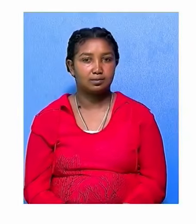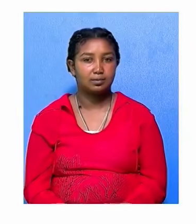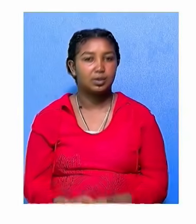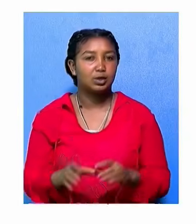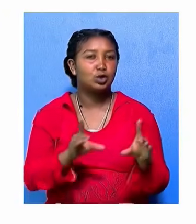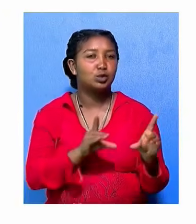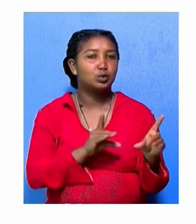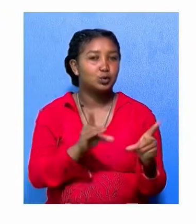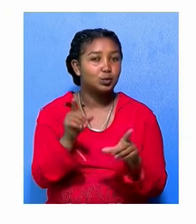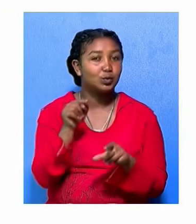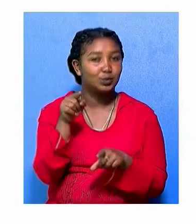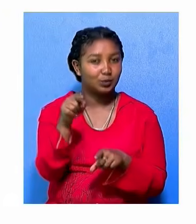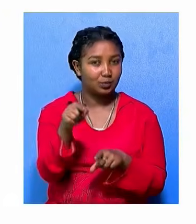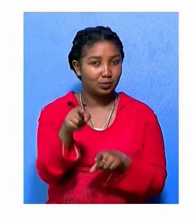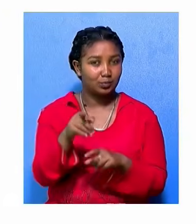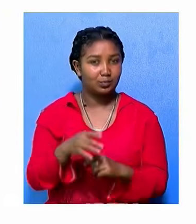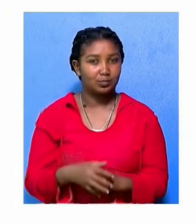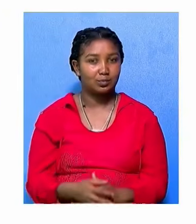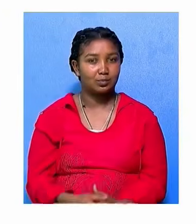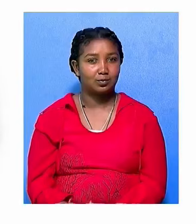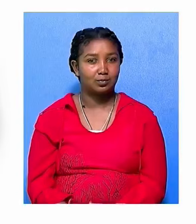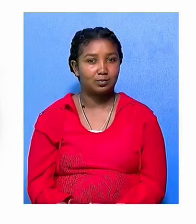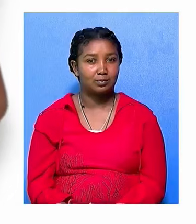do you